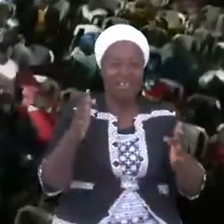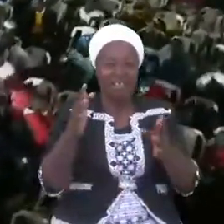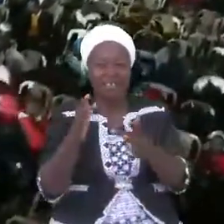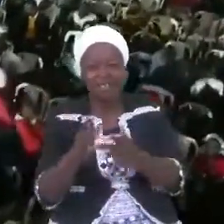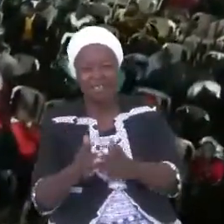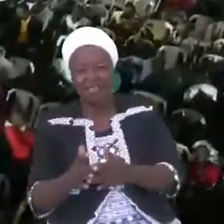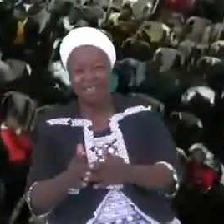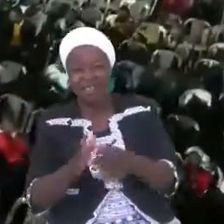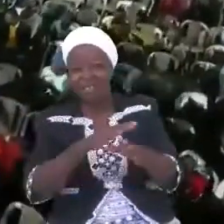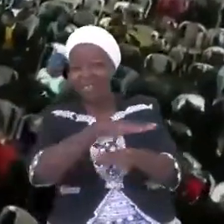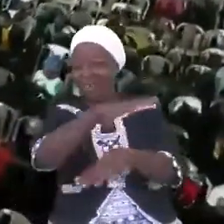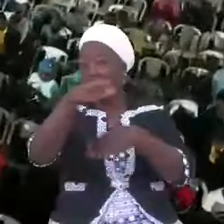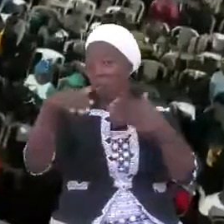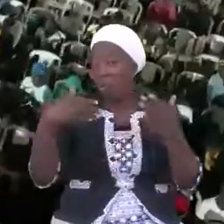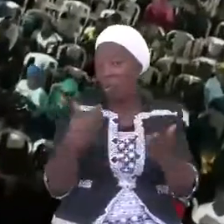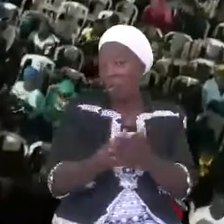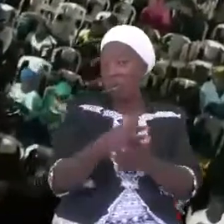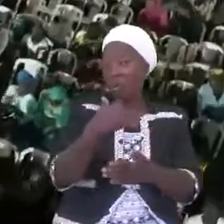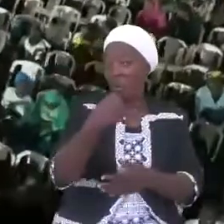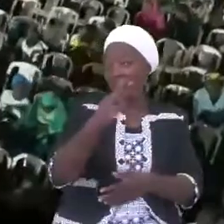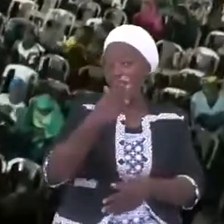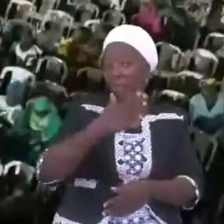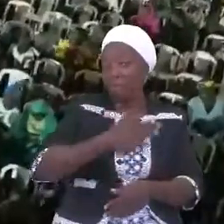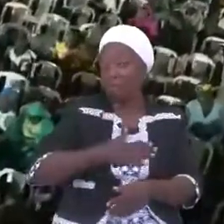Counselors, please.